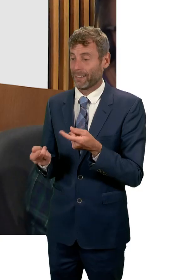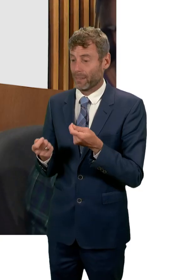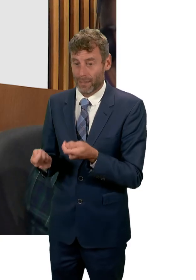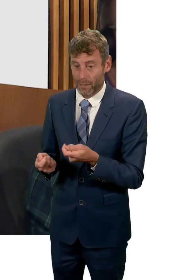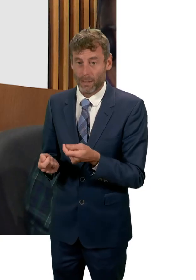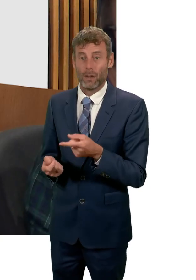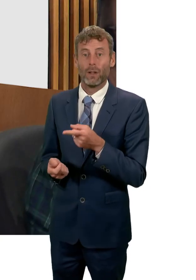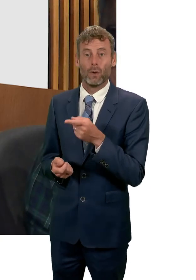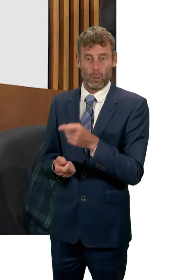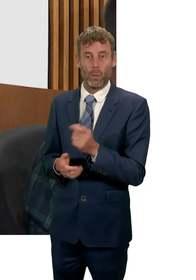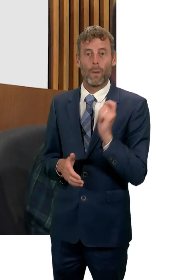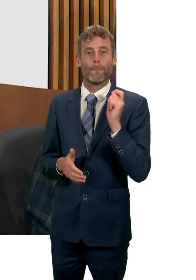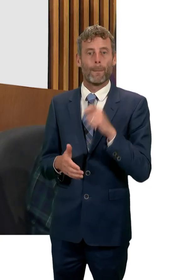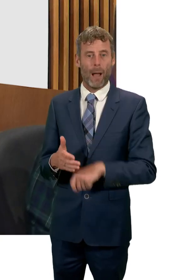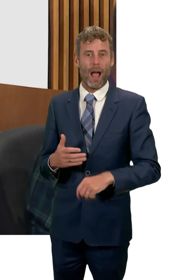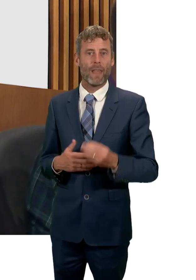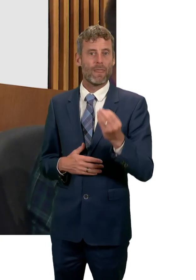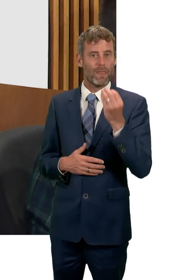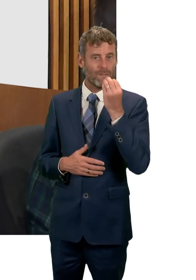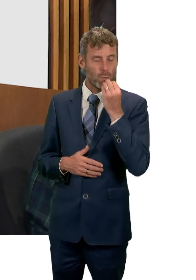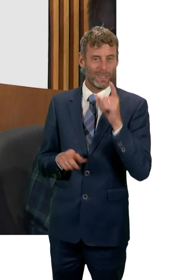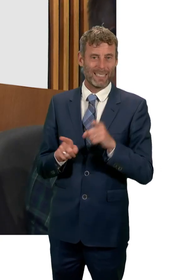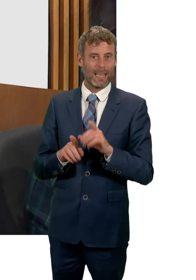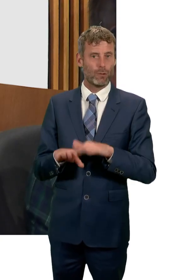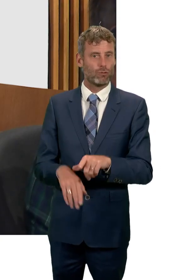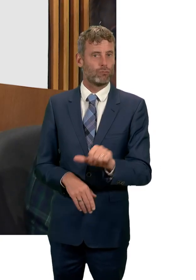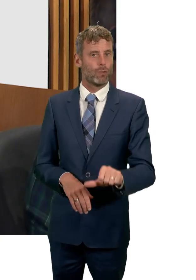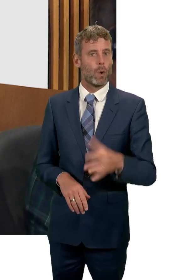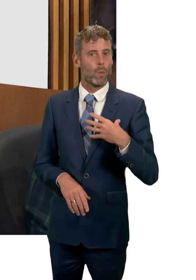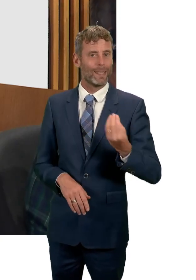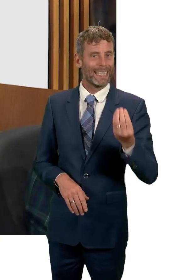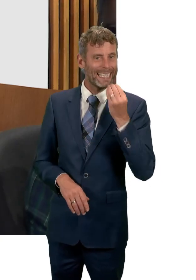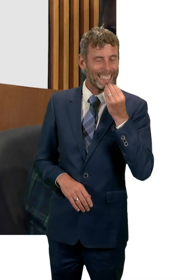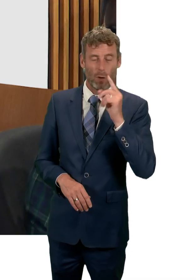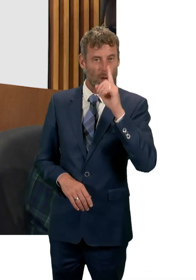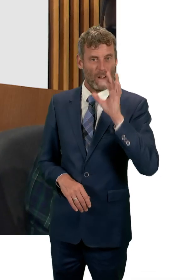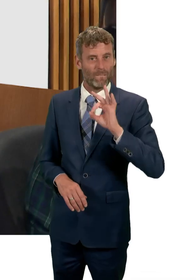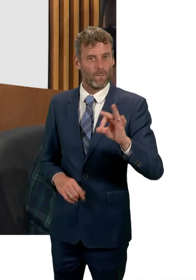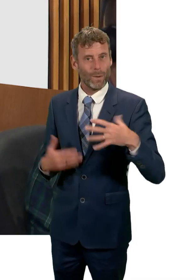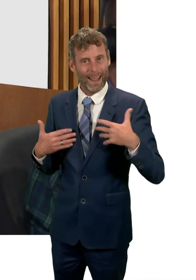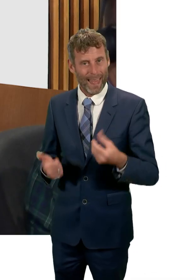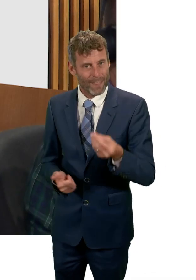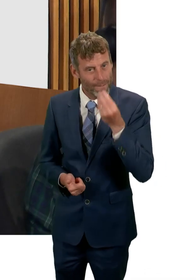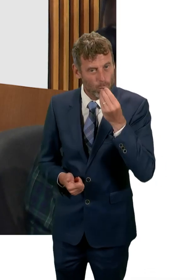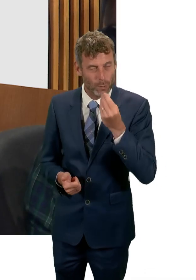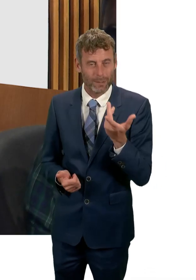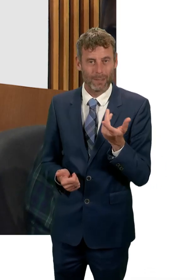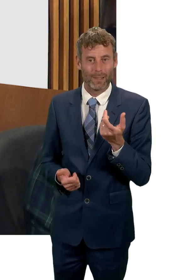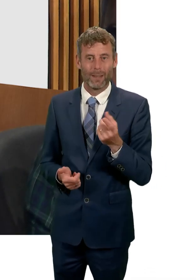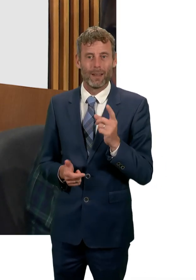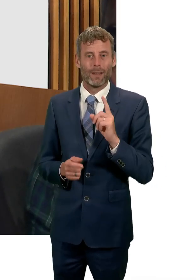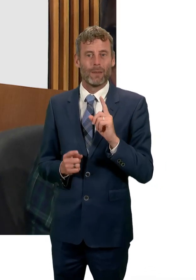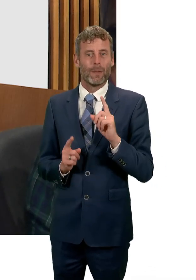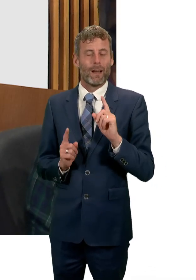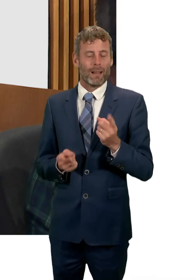eat. Yeah. It's not, you can't afford the healthy food in that scenario. You can't afford to be throwing things out.